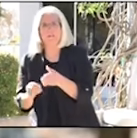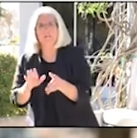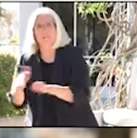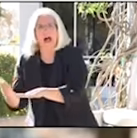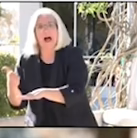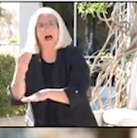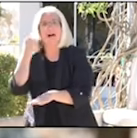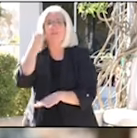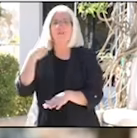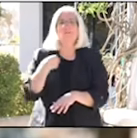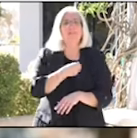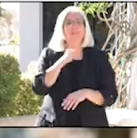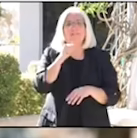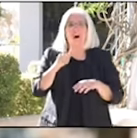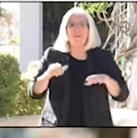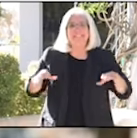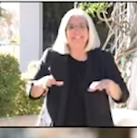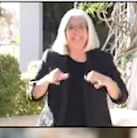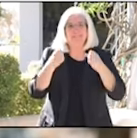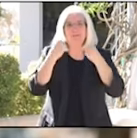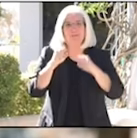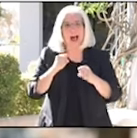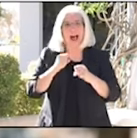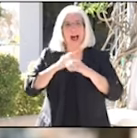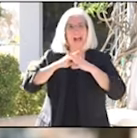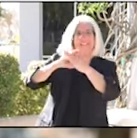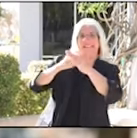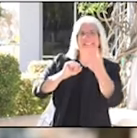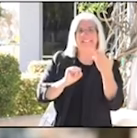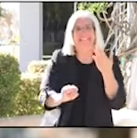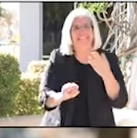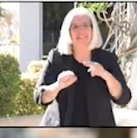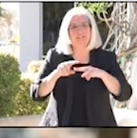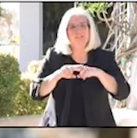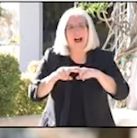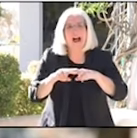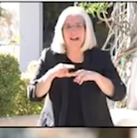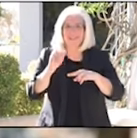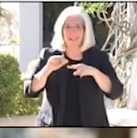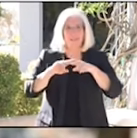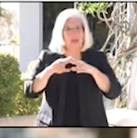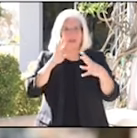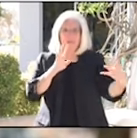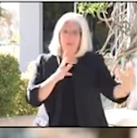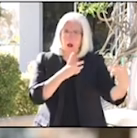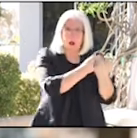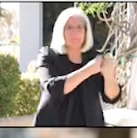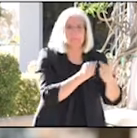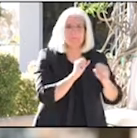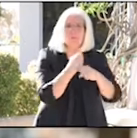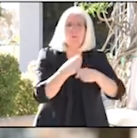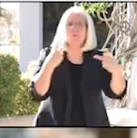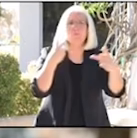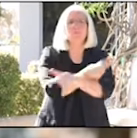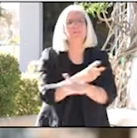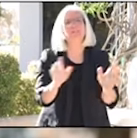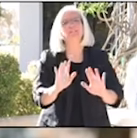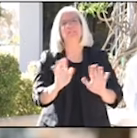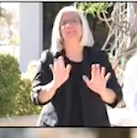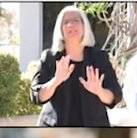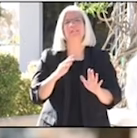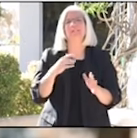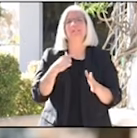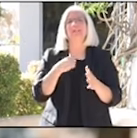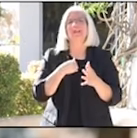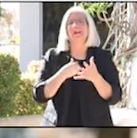we can do this, we can beat it back, we have done it before, and we will do it again. Thank you so much, and I'm